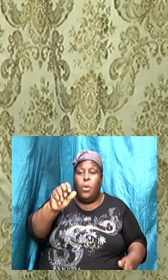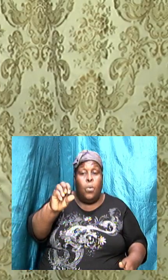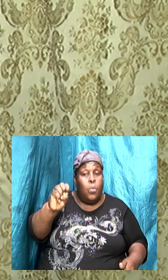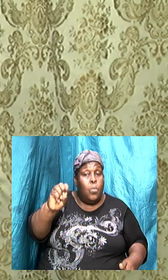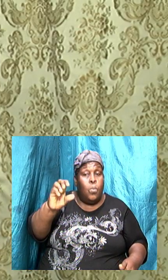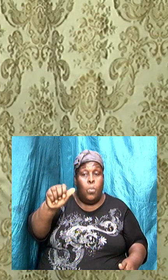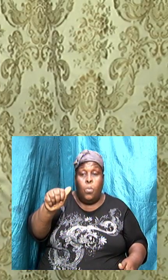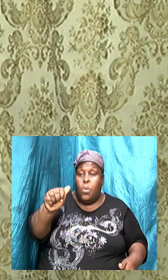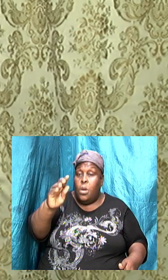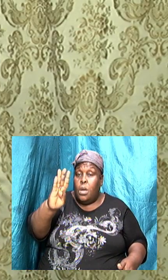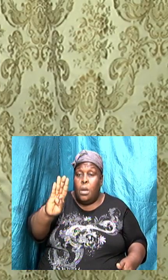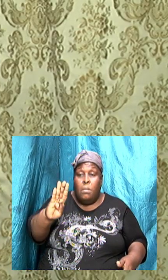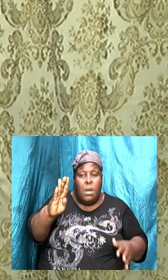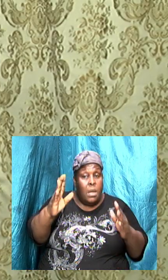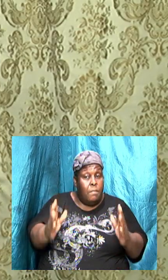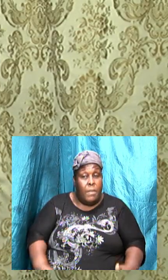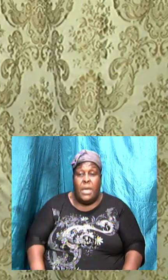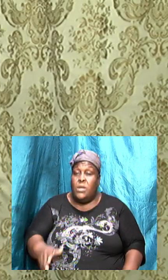you know, the tabernacle door,